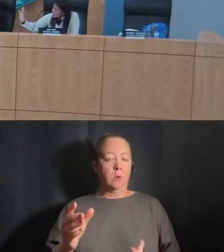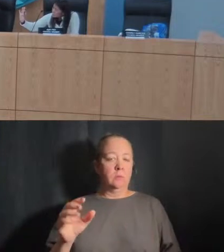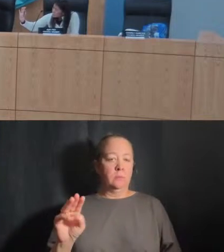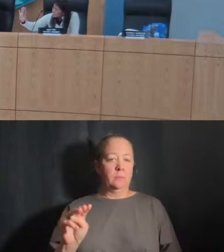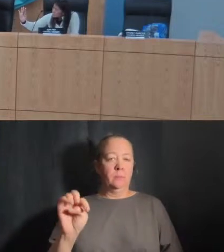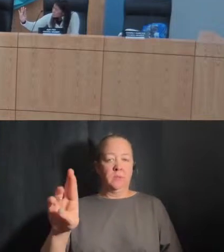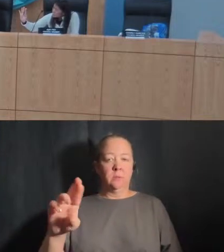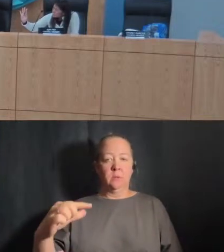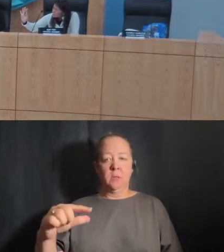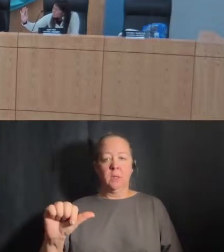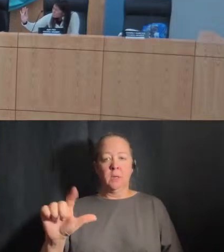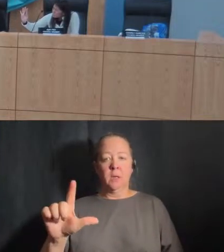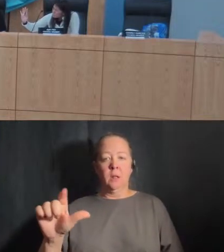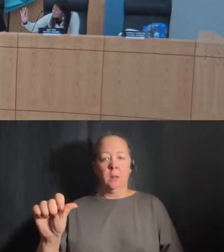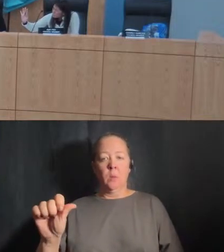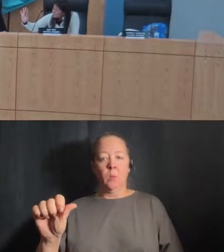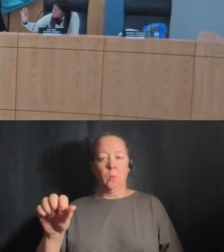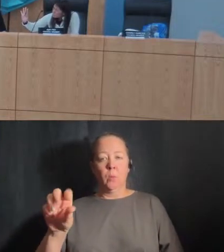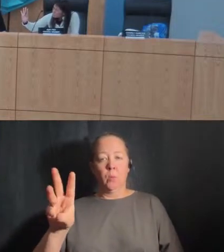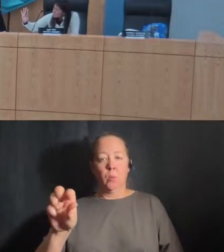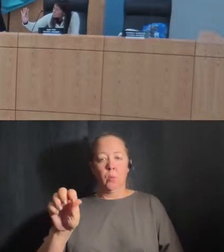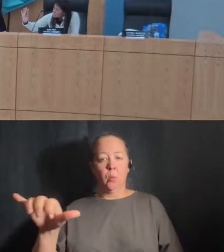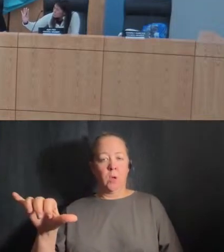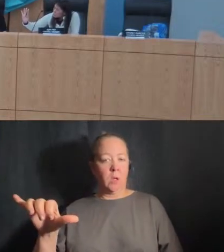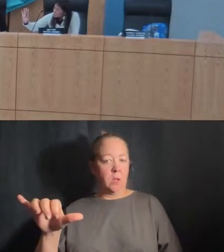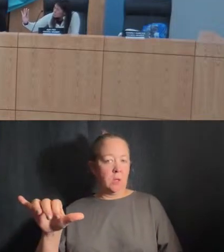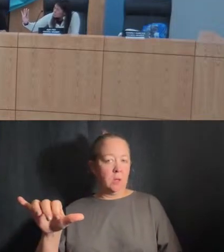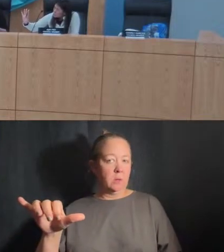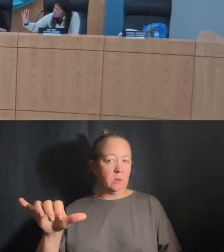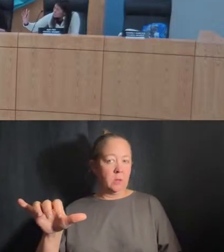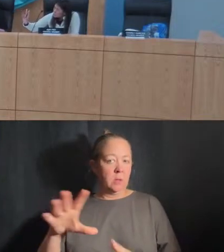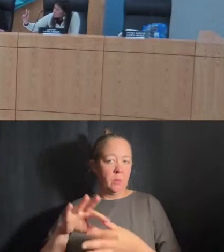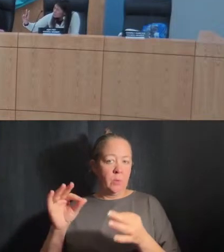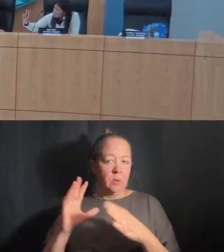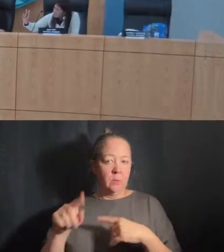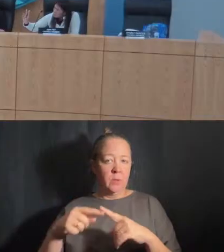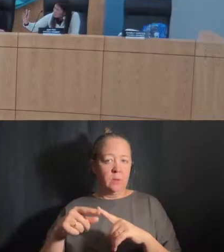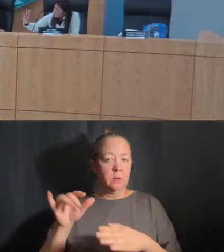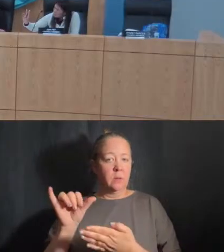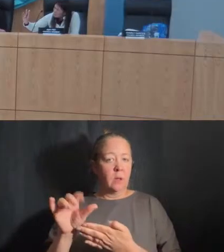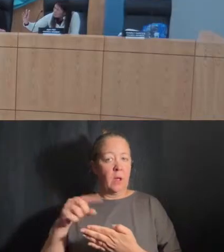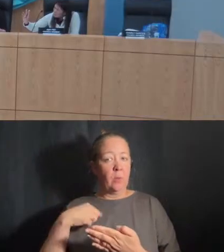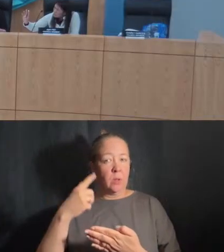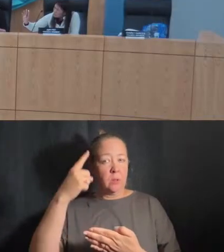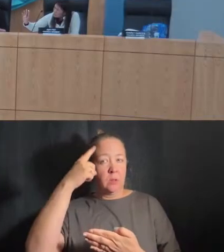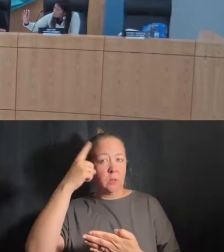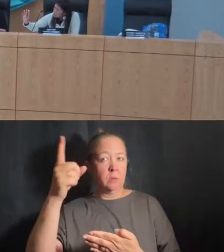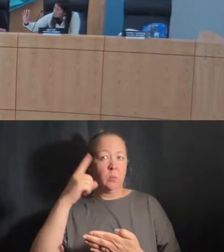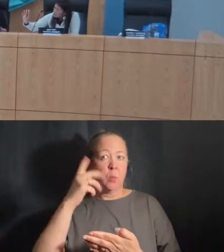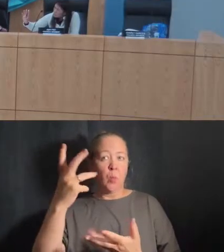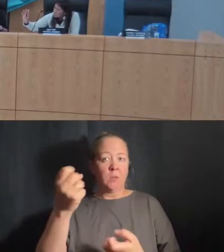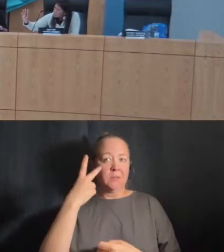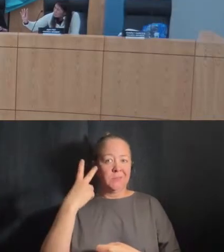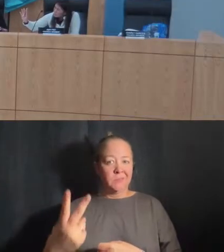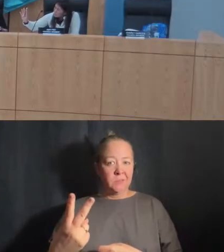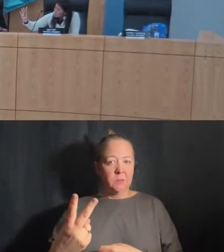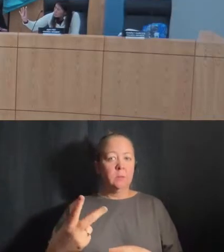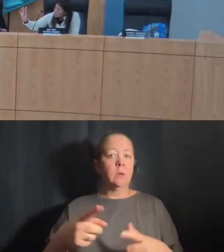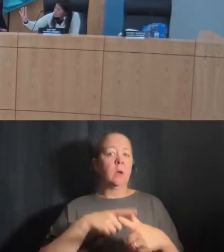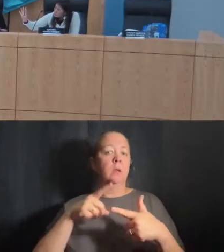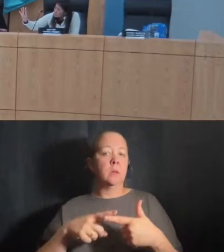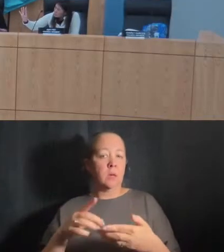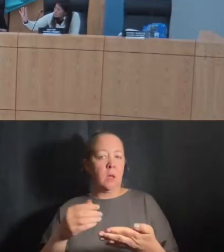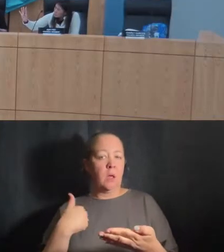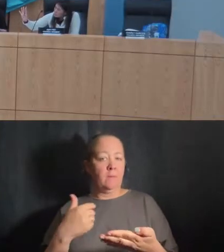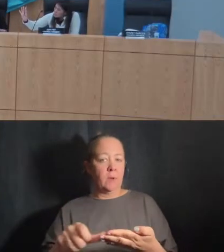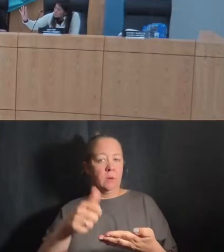that. Ostensibly, you would be wanting to see that and then have another conversation with